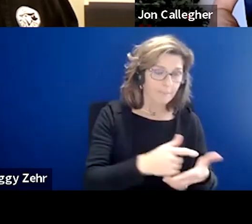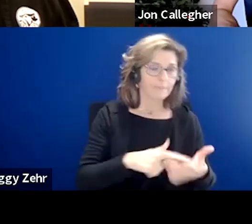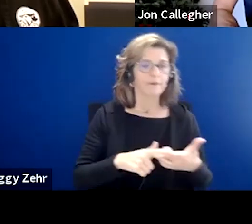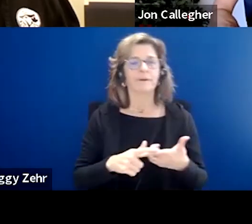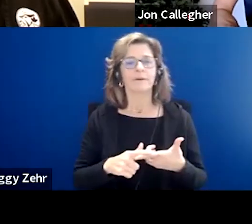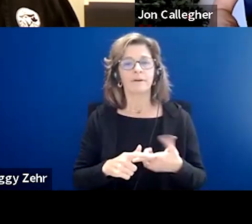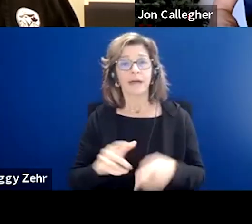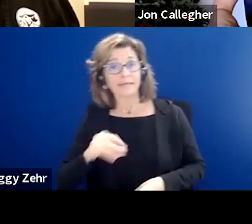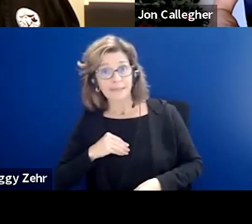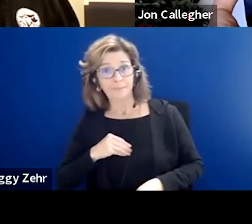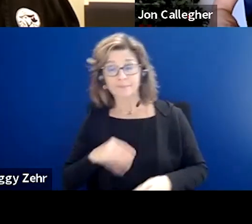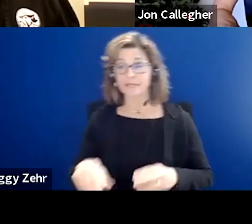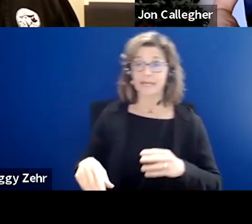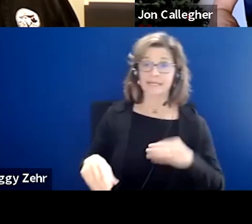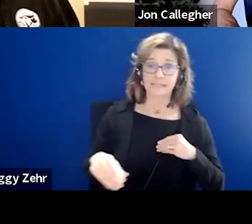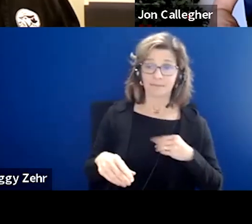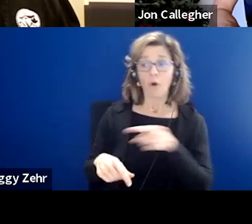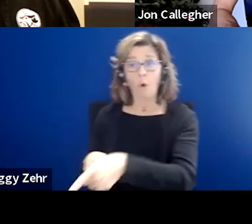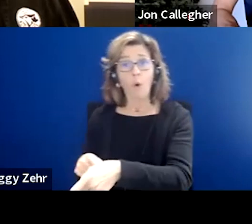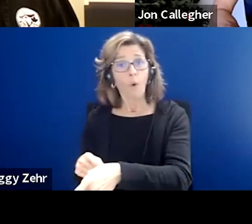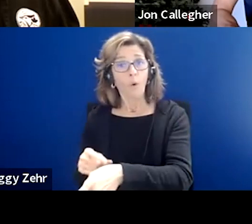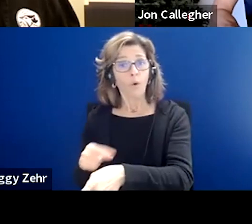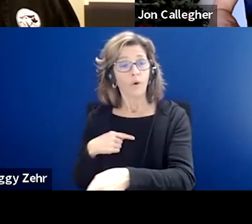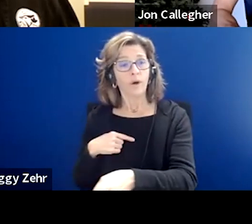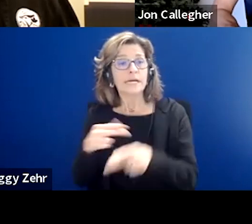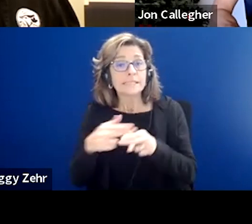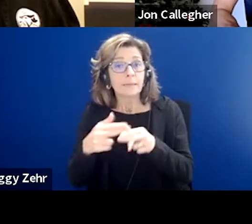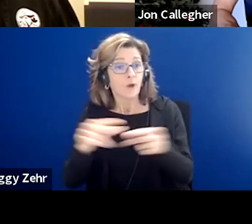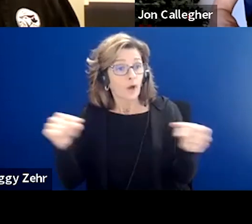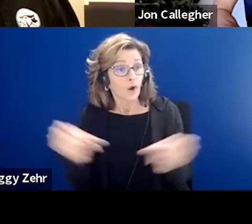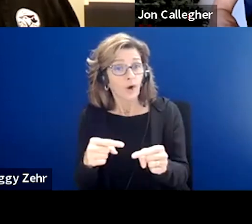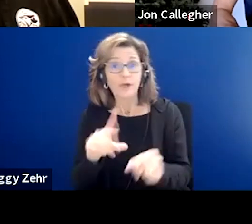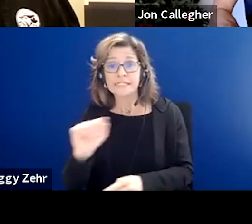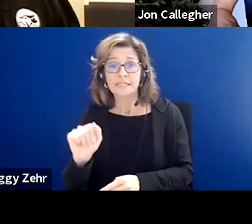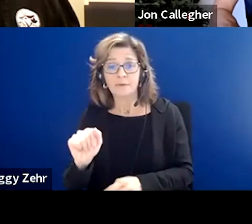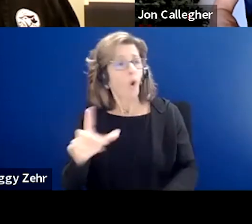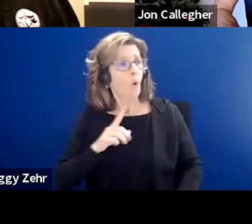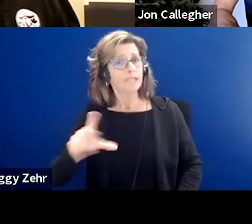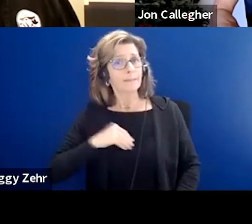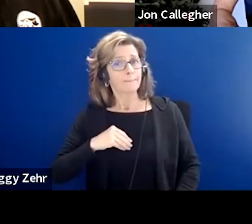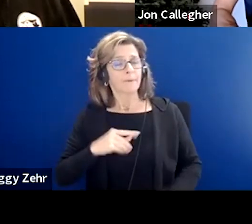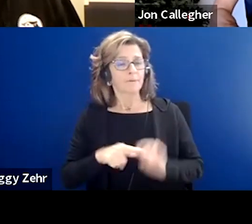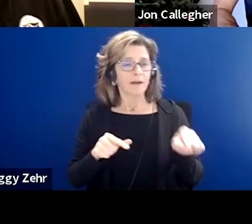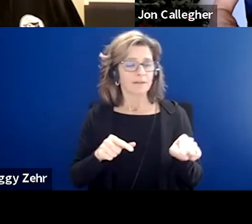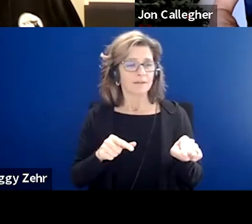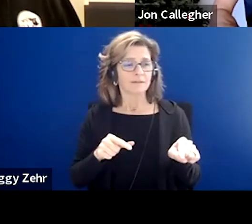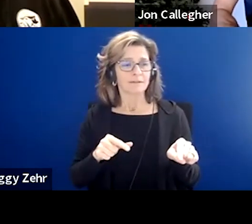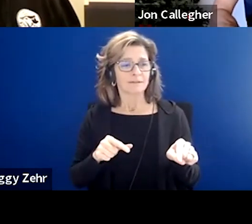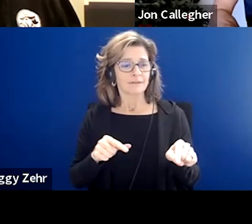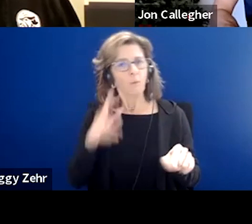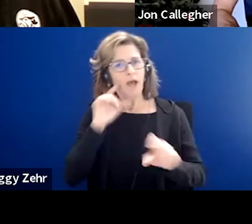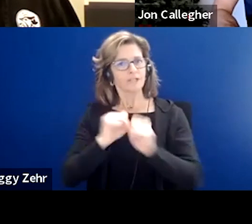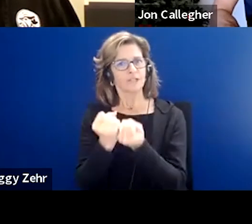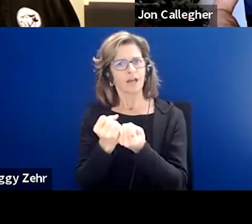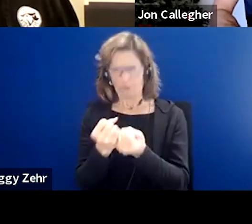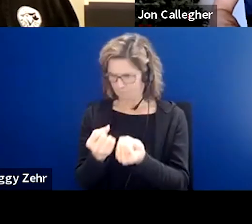offer and receive. In the other case, it may or may not be socially acceptable to offer and receive, depending on what kind of help